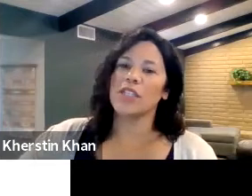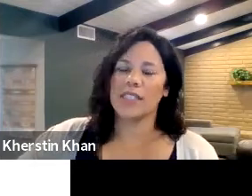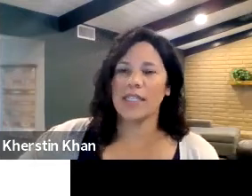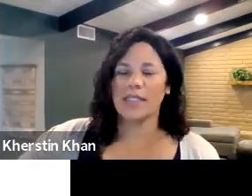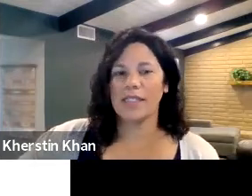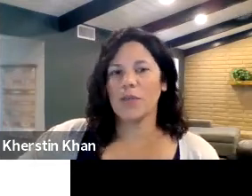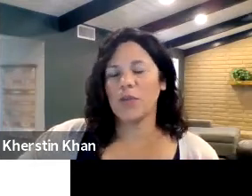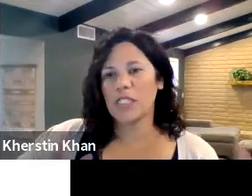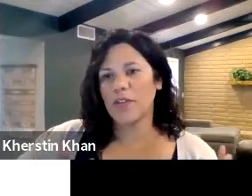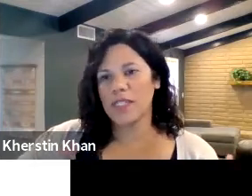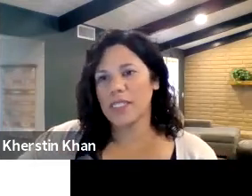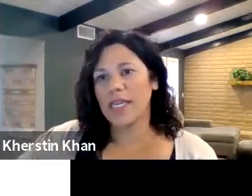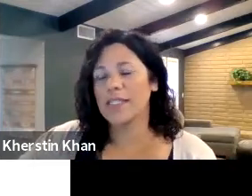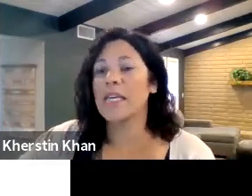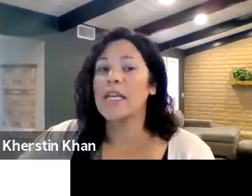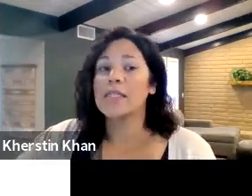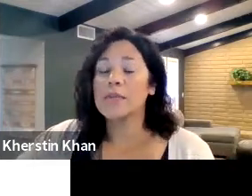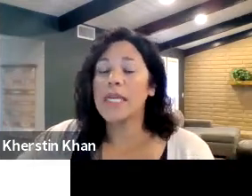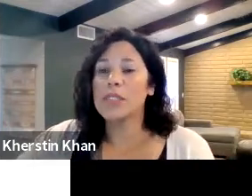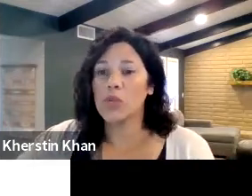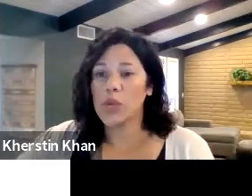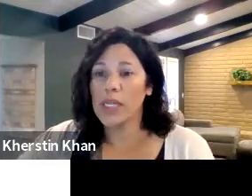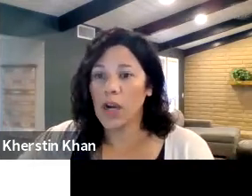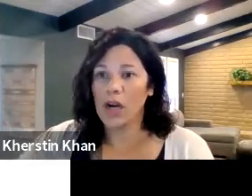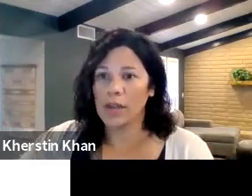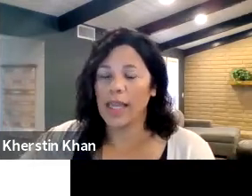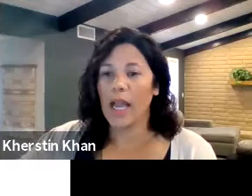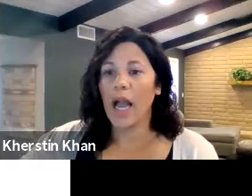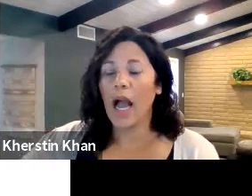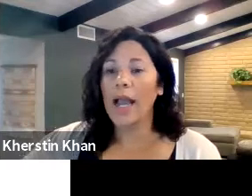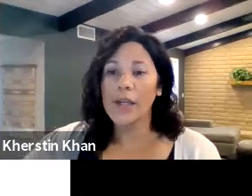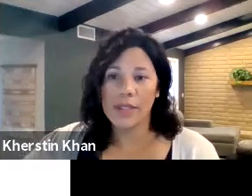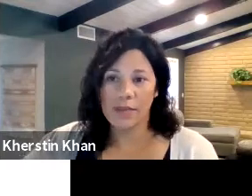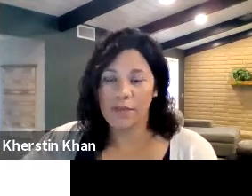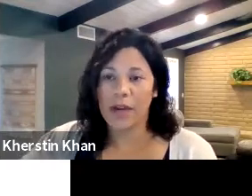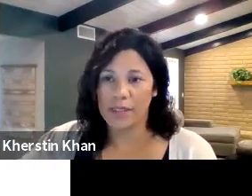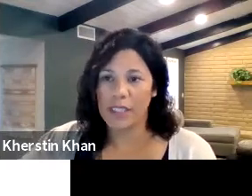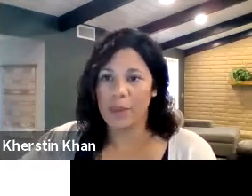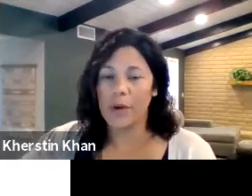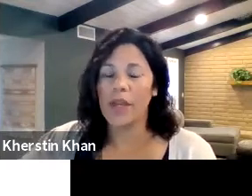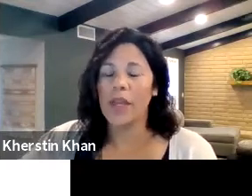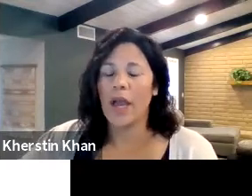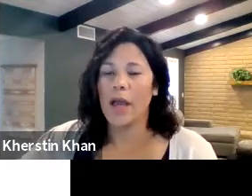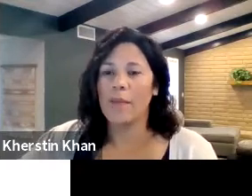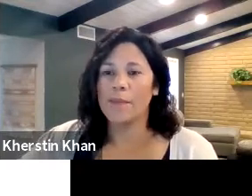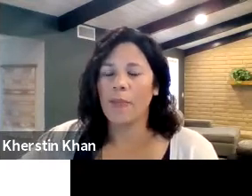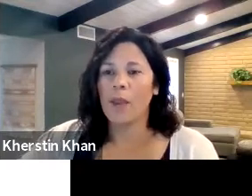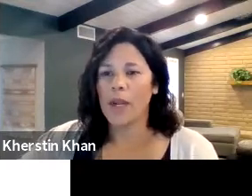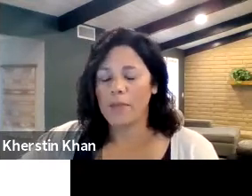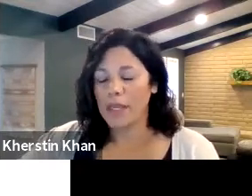really what I should have said is when we start this slide is sometimes it's really hard. Like I know as a faculty member,